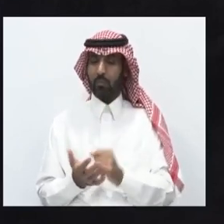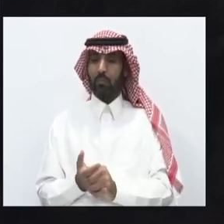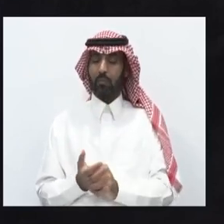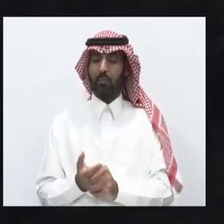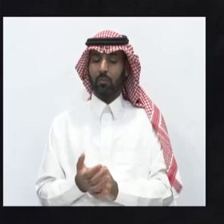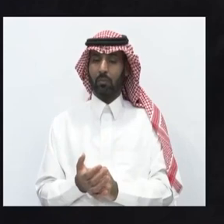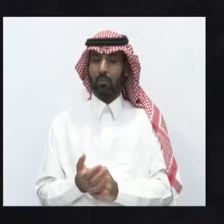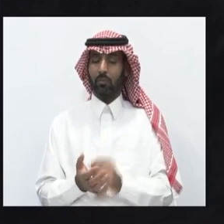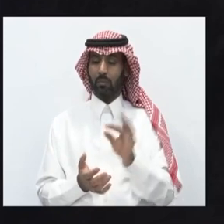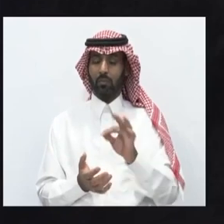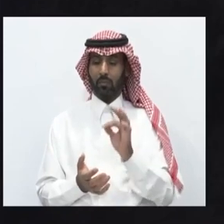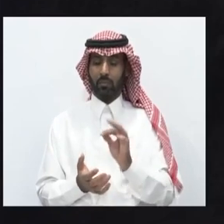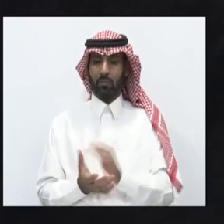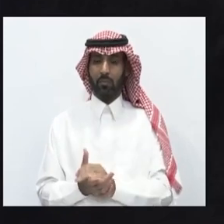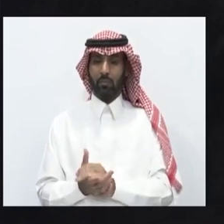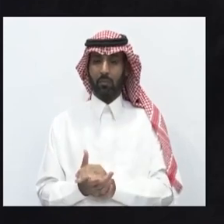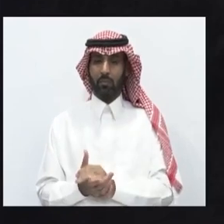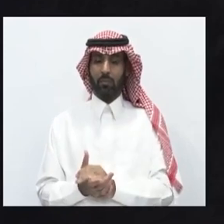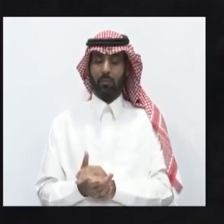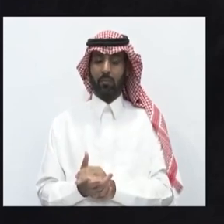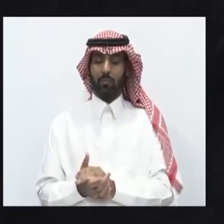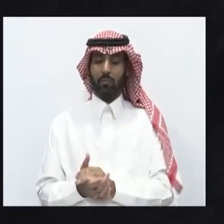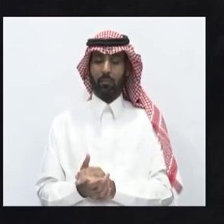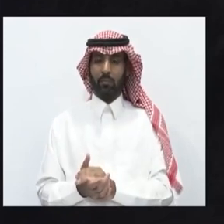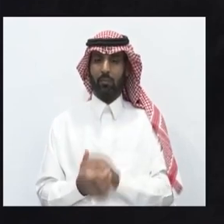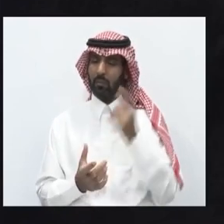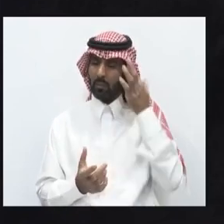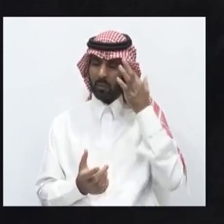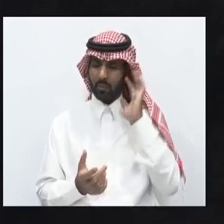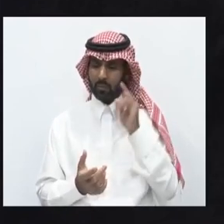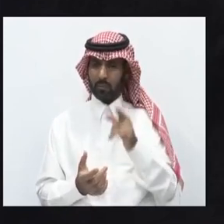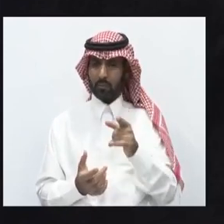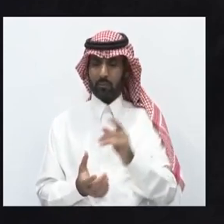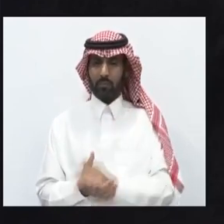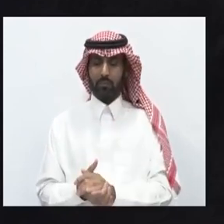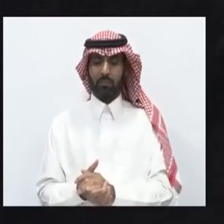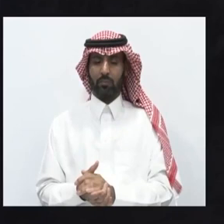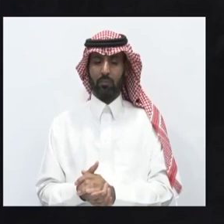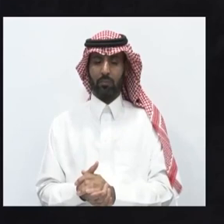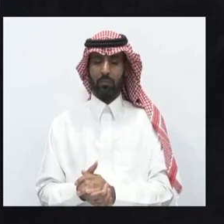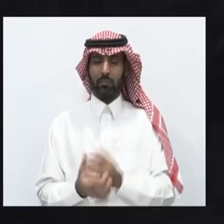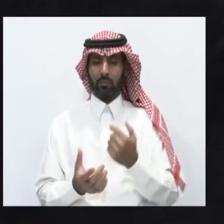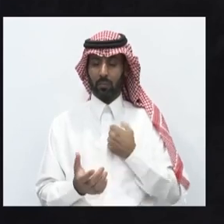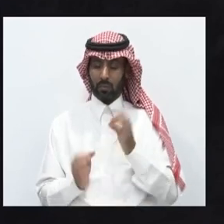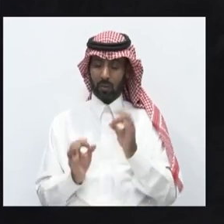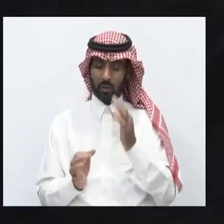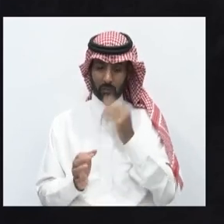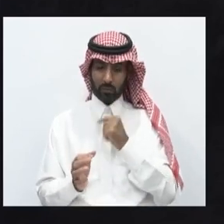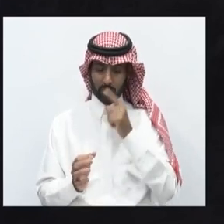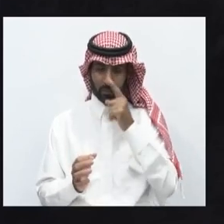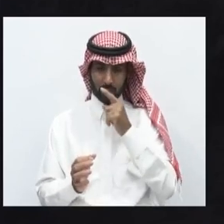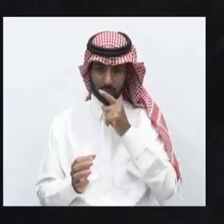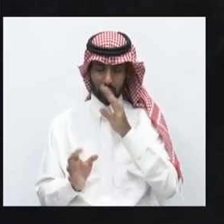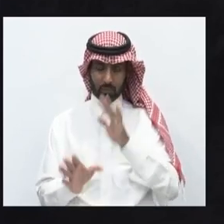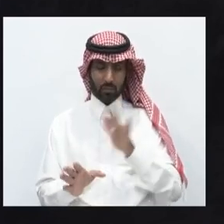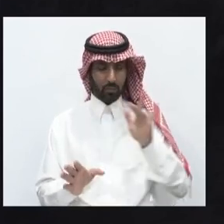not? Of course, this is your opinion. To me, that you have to sit in the seat